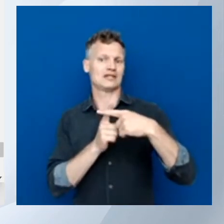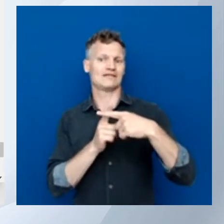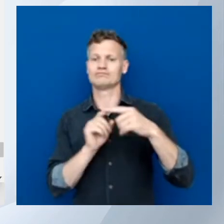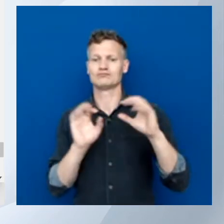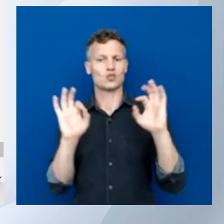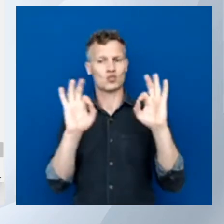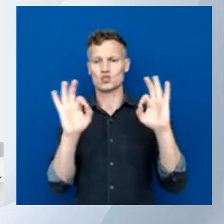all.